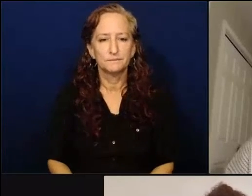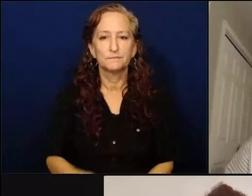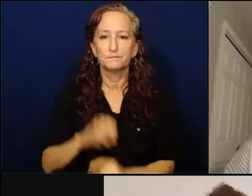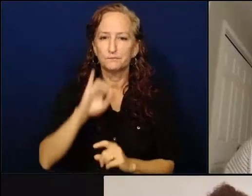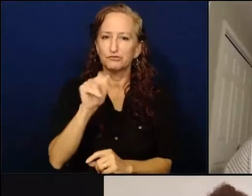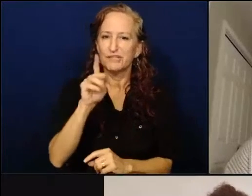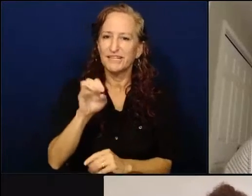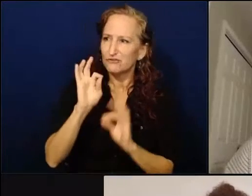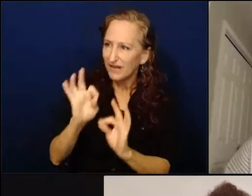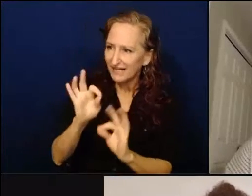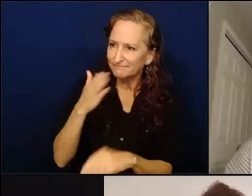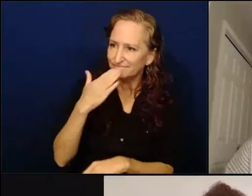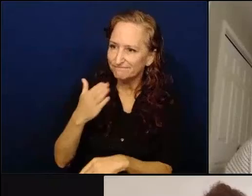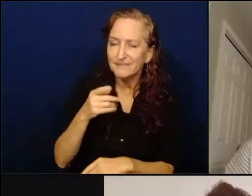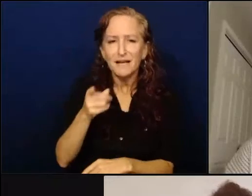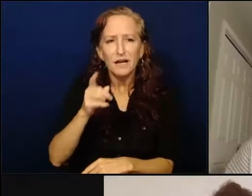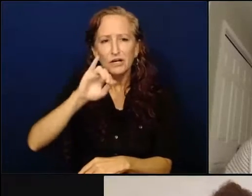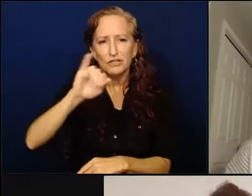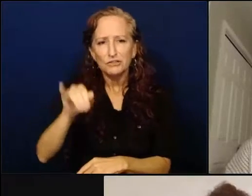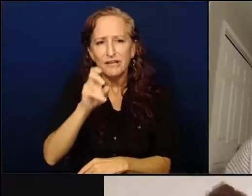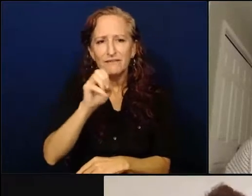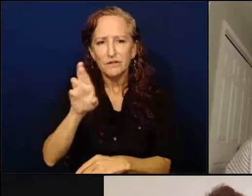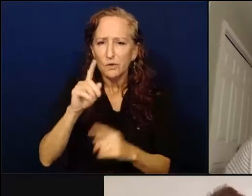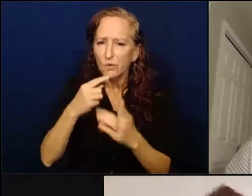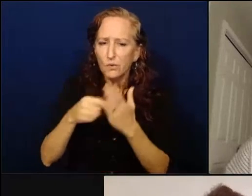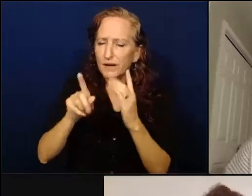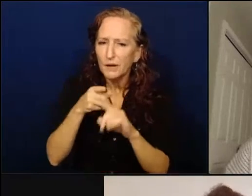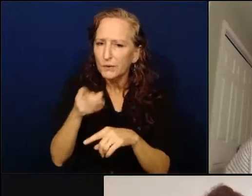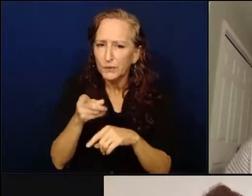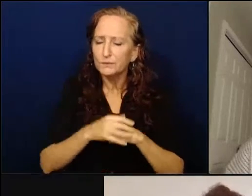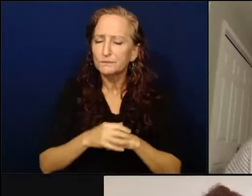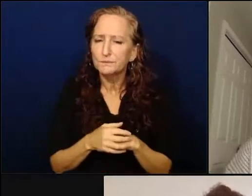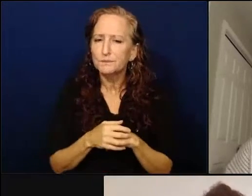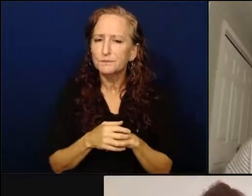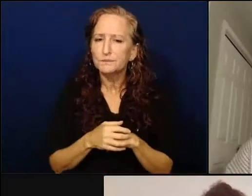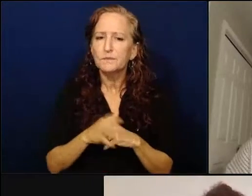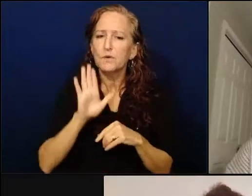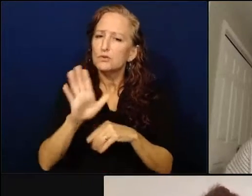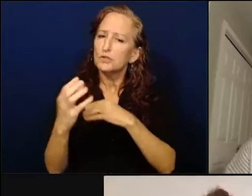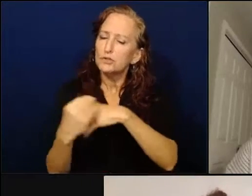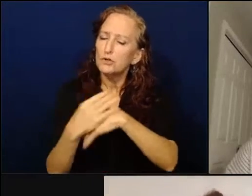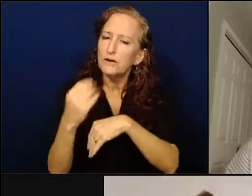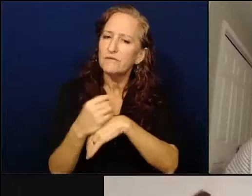Great. Jennifer, what about you? And then Melissa, we're going to jump to you on that question too. Talk to us a little bit about, the advice that you have for founders, and you've